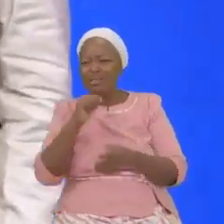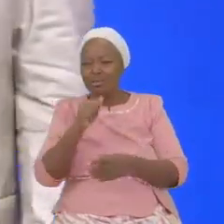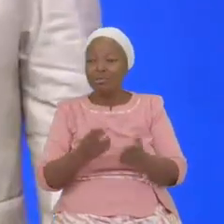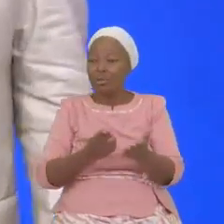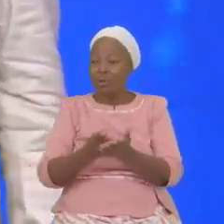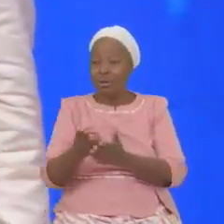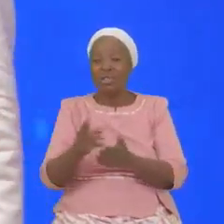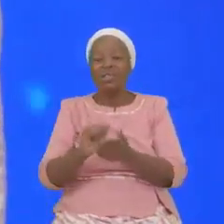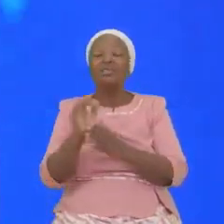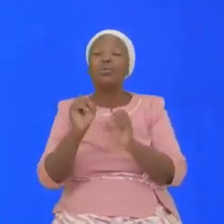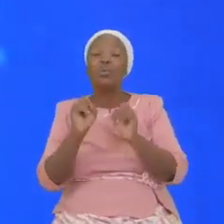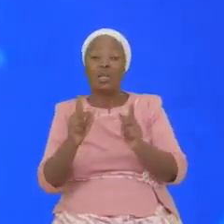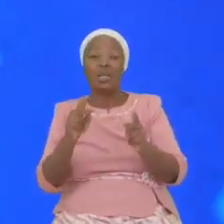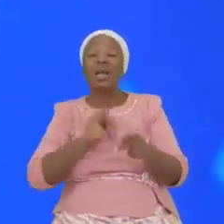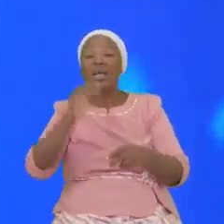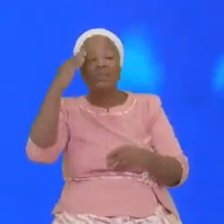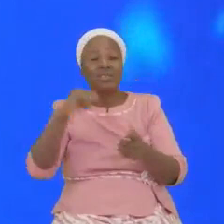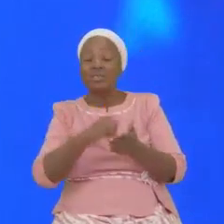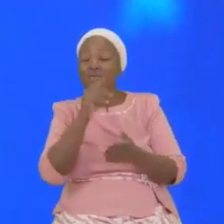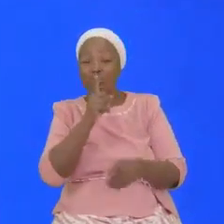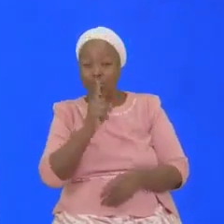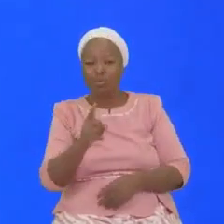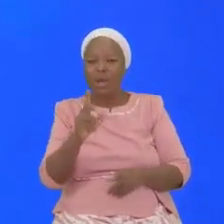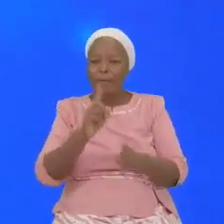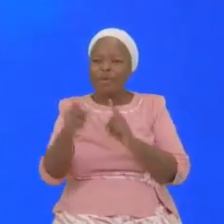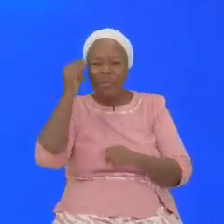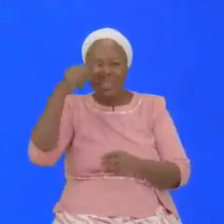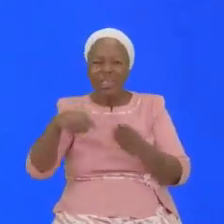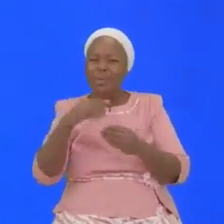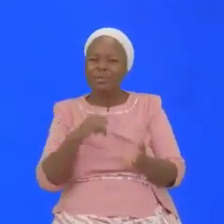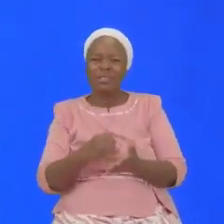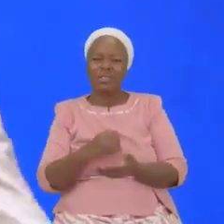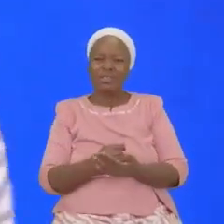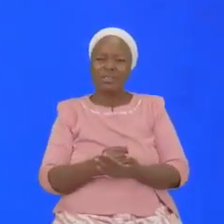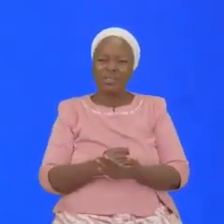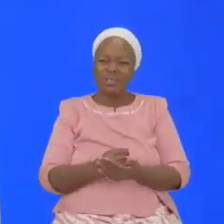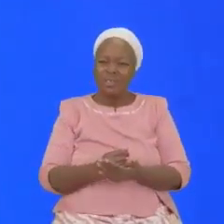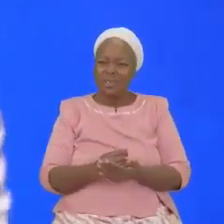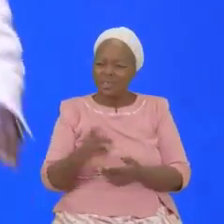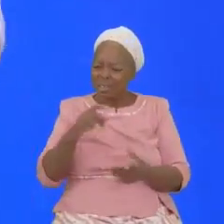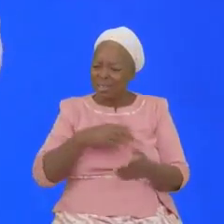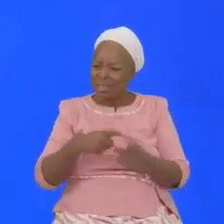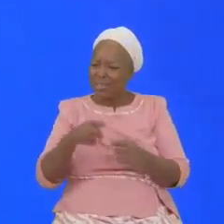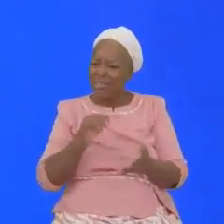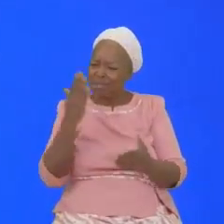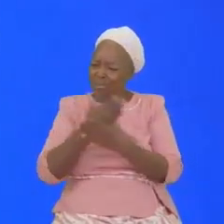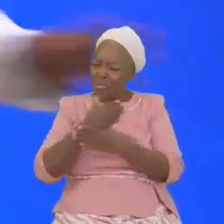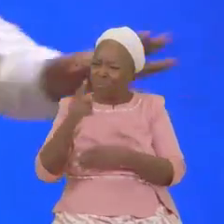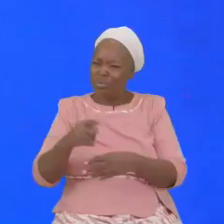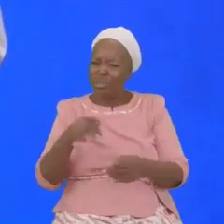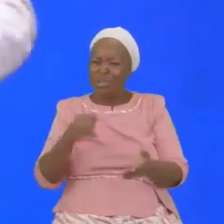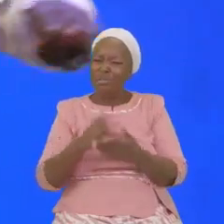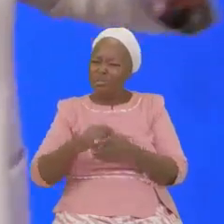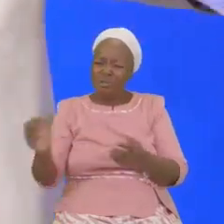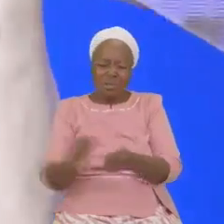right. I know it's not honest. You know it's not honest. But you're thinking about it. It's what will disturb you. It will just